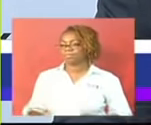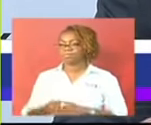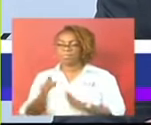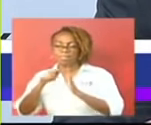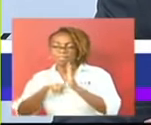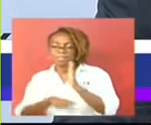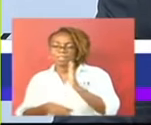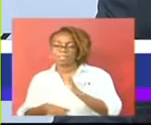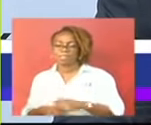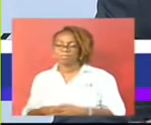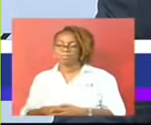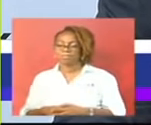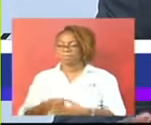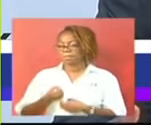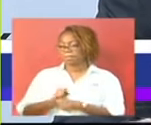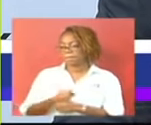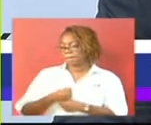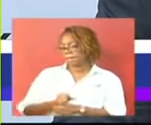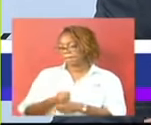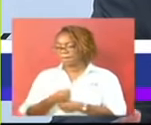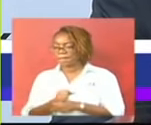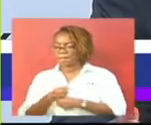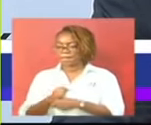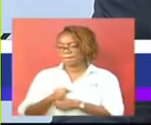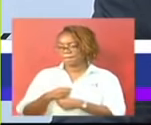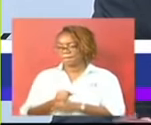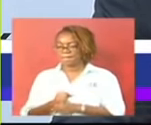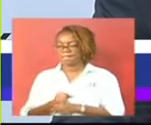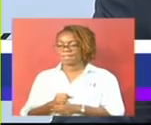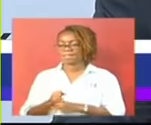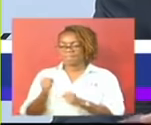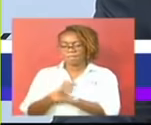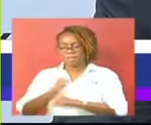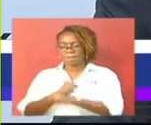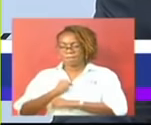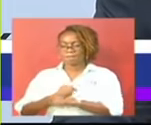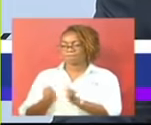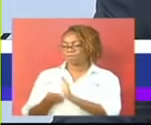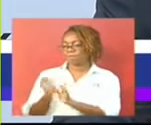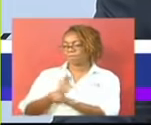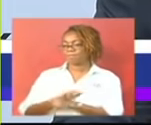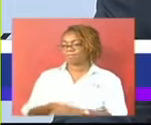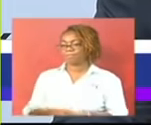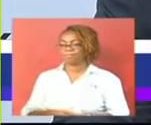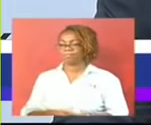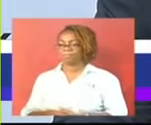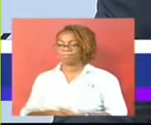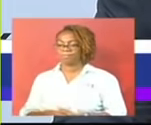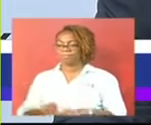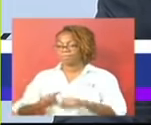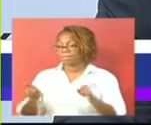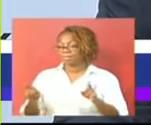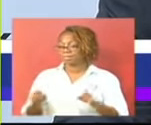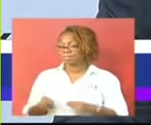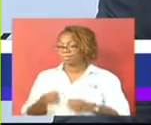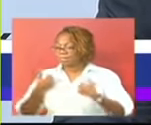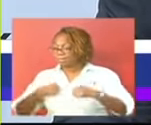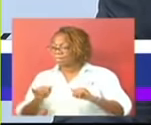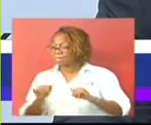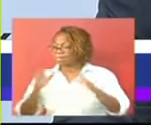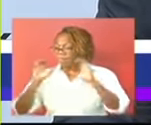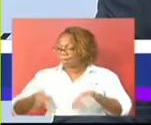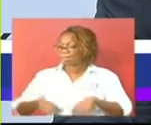countable or quantifiable immune response in terms of antibody levels, etc. But there's still that level of protection afforded by